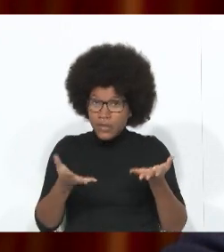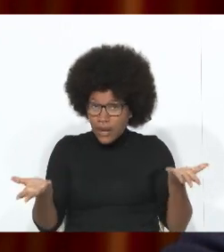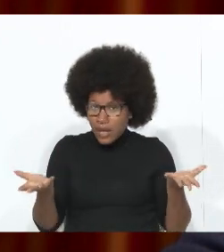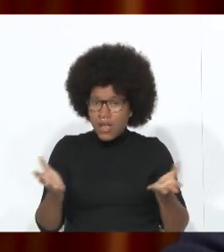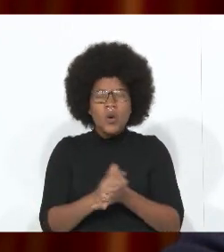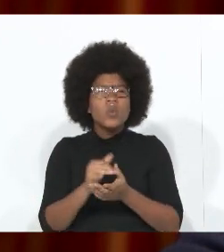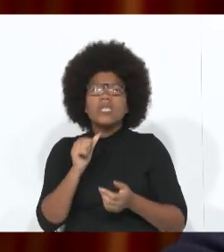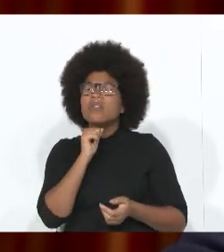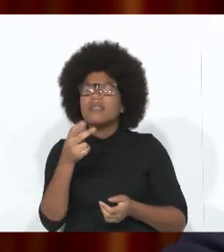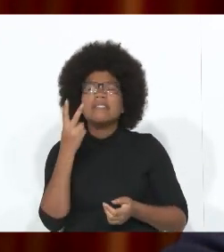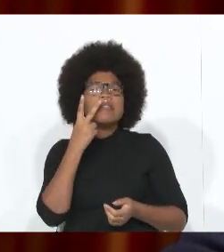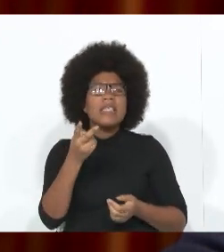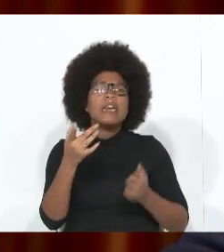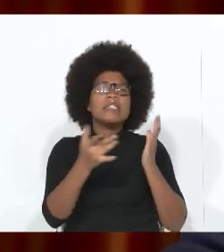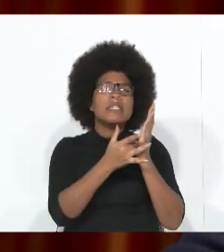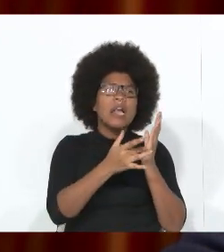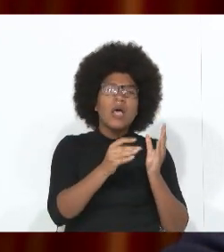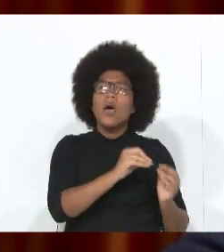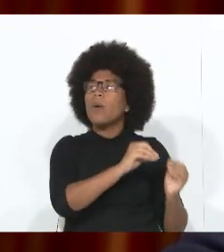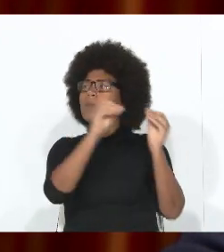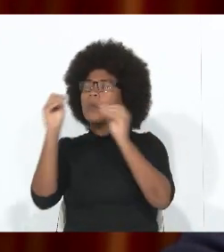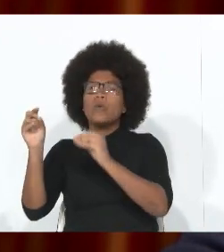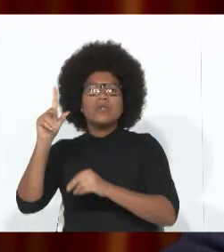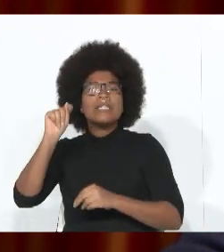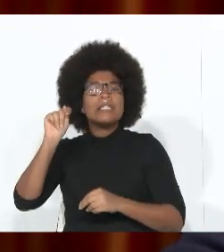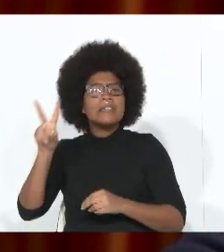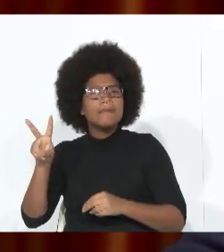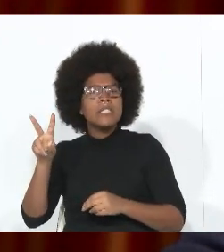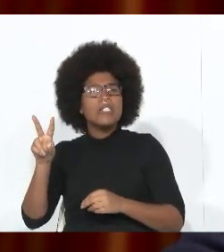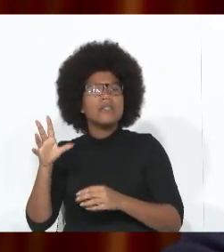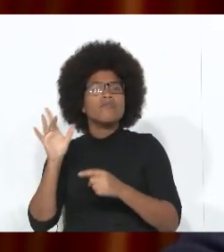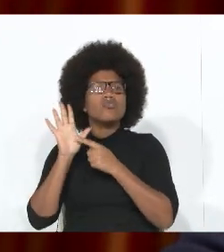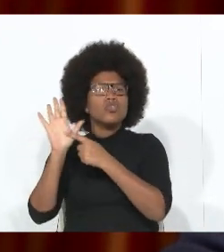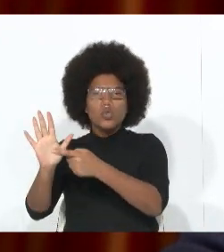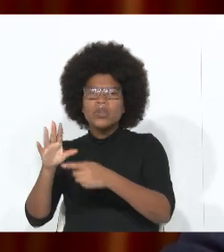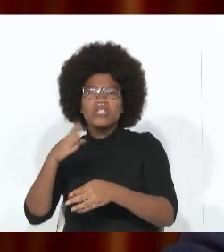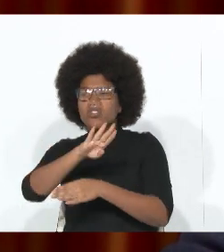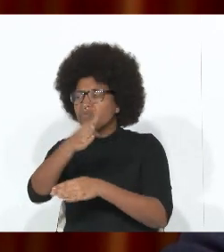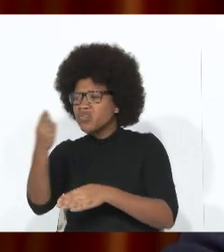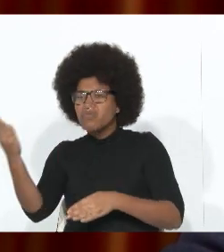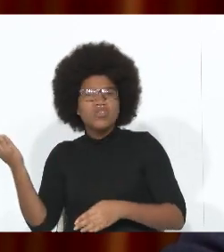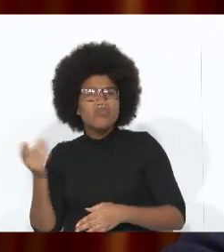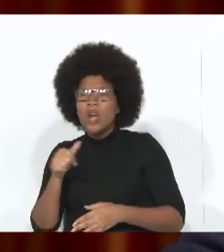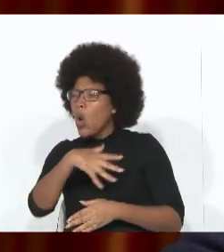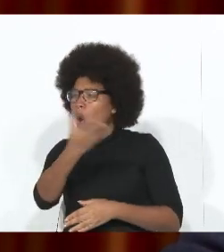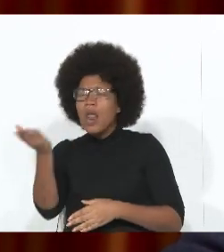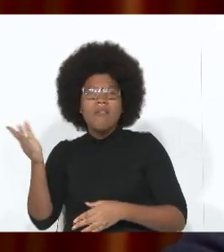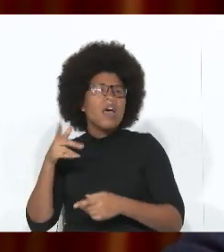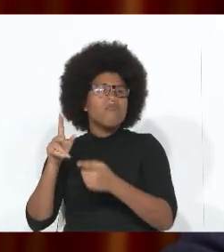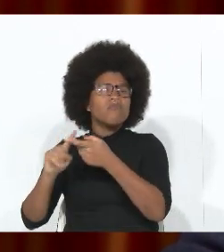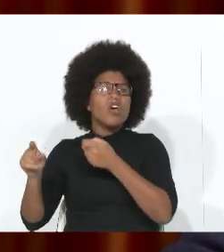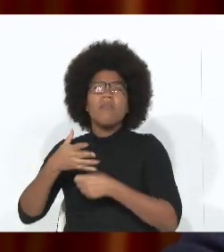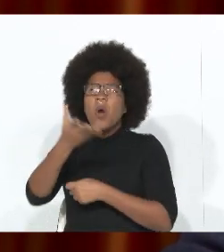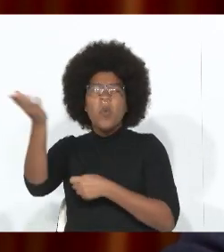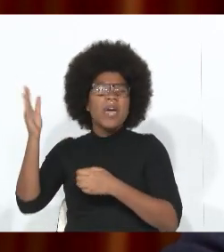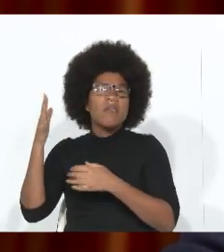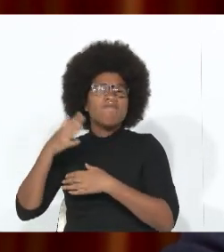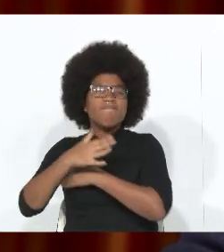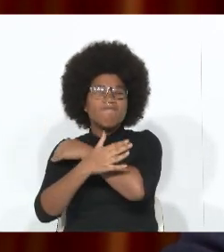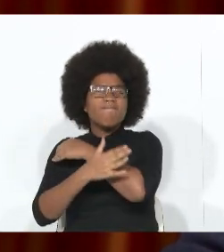not seen that talent transcending to the local television screen. In Trinidad and Tobago, we have an